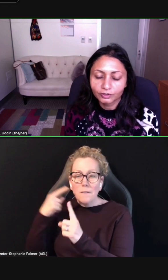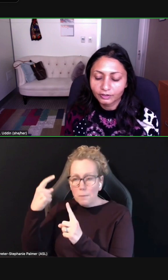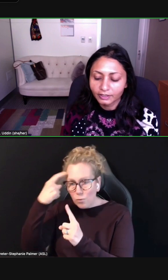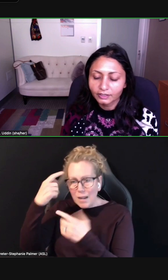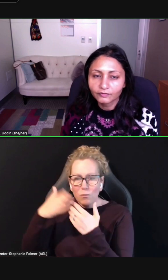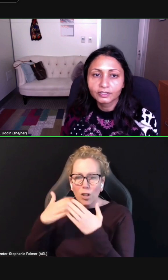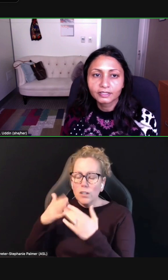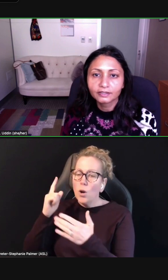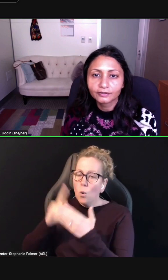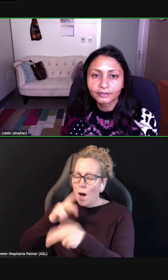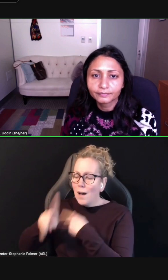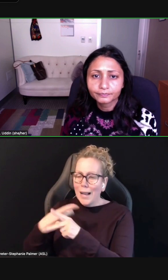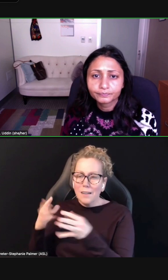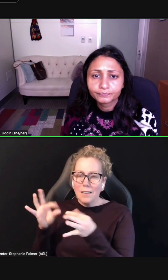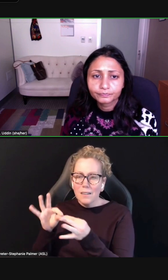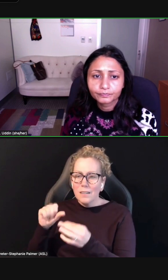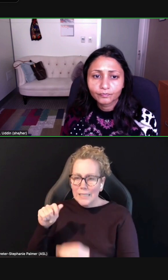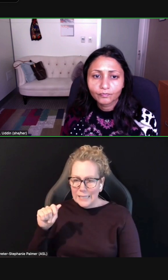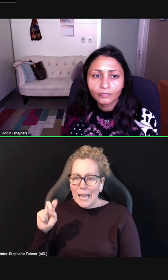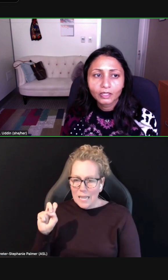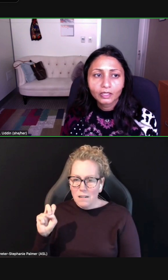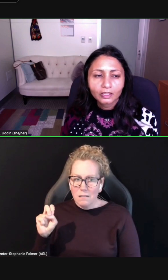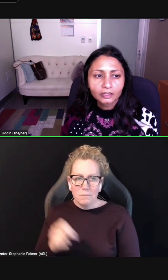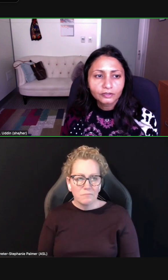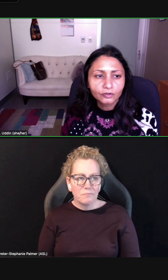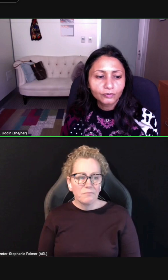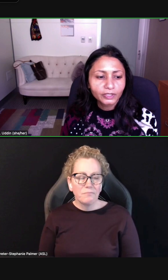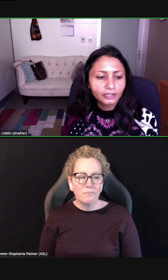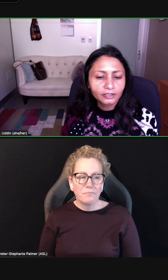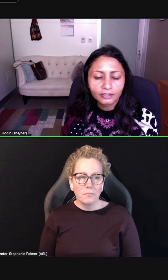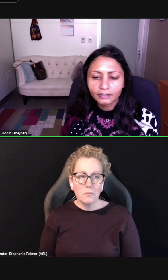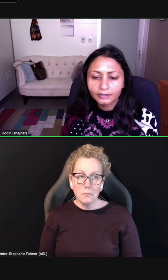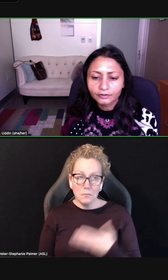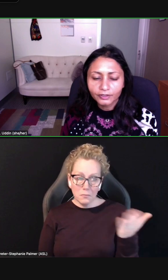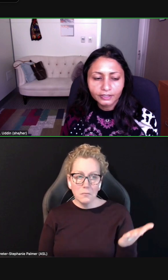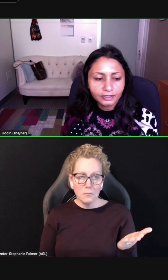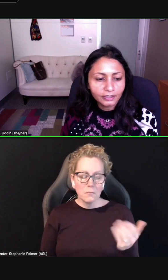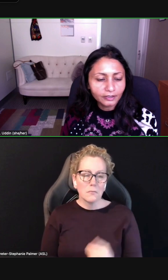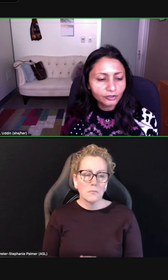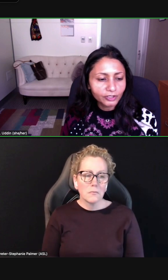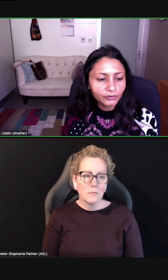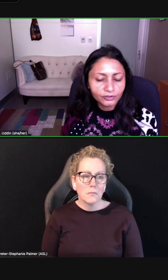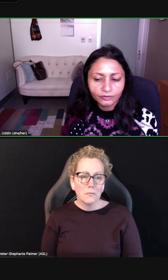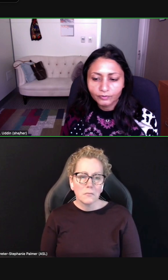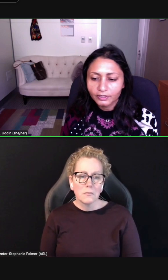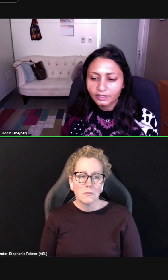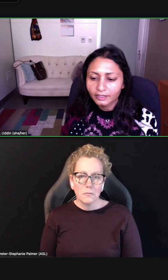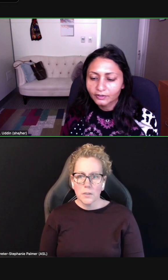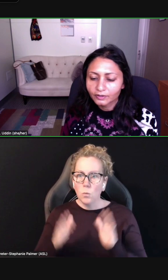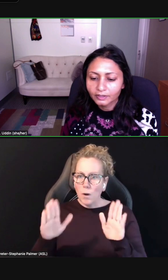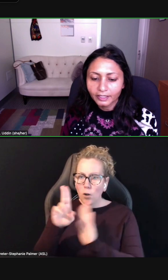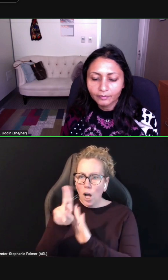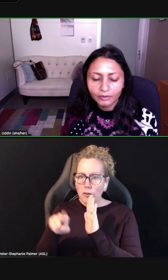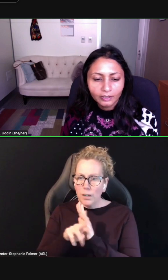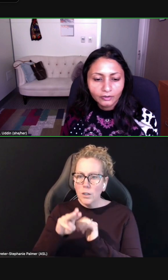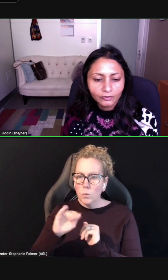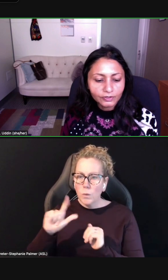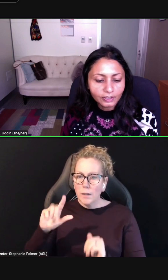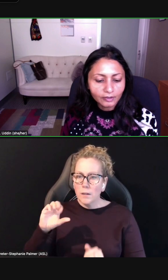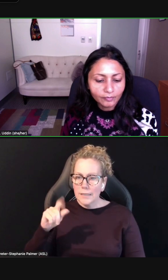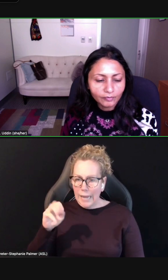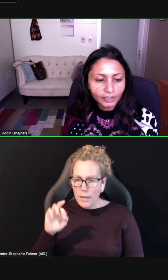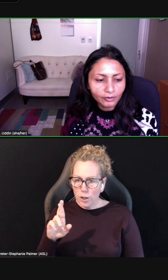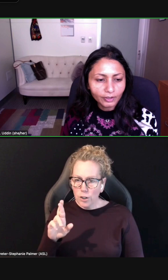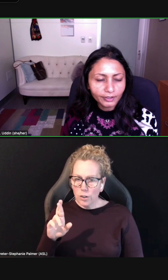regardless of which connectivity state they're in. So we had a great undergraduate student, Will Snyder, in the lab,